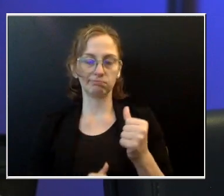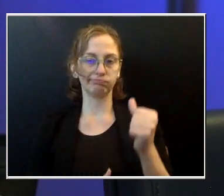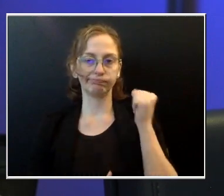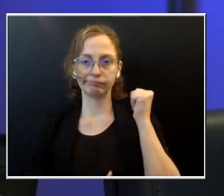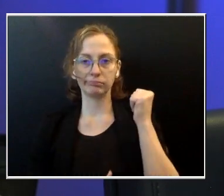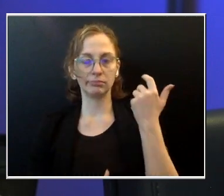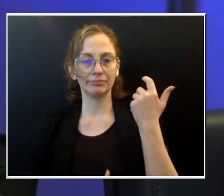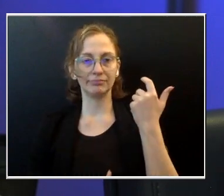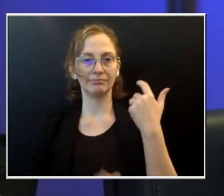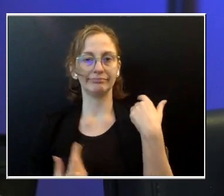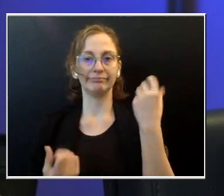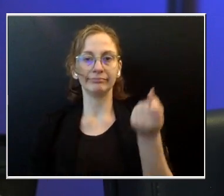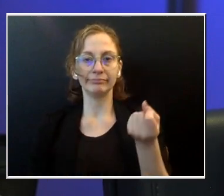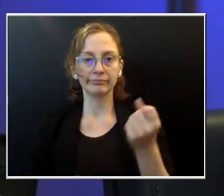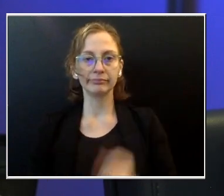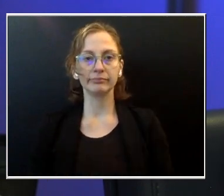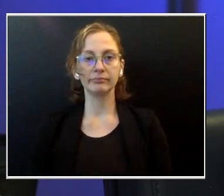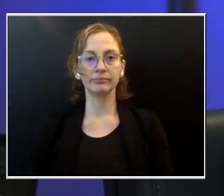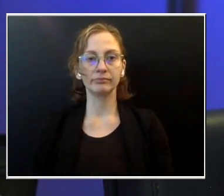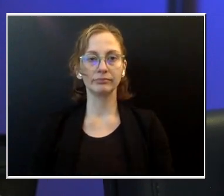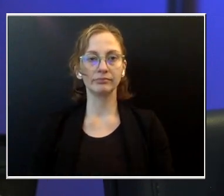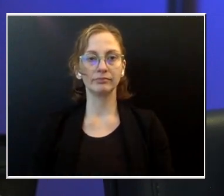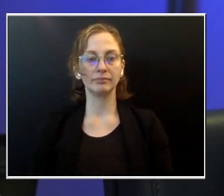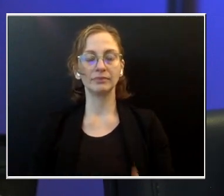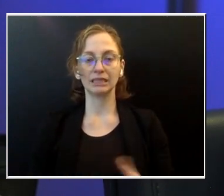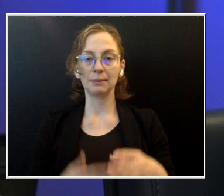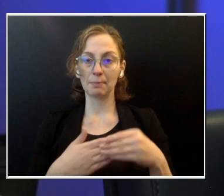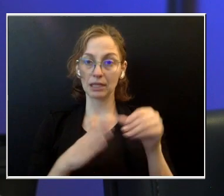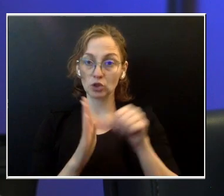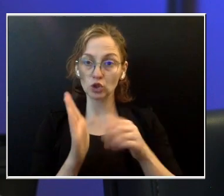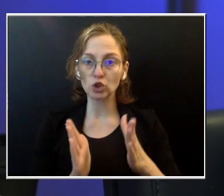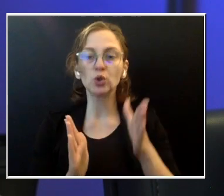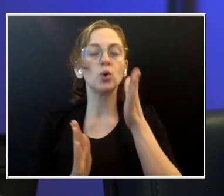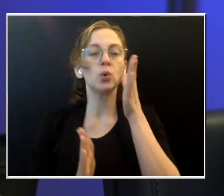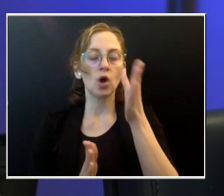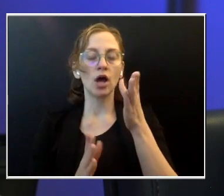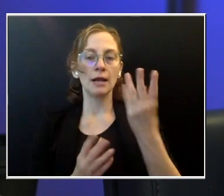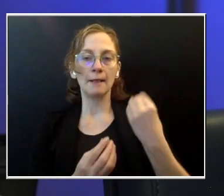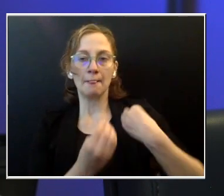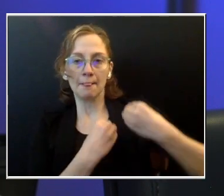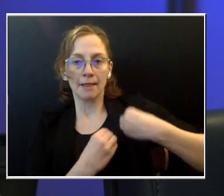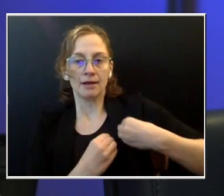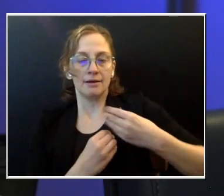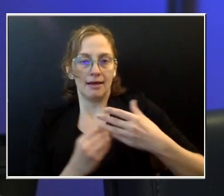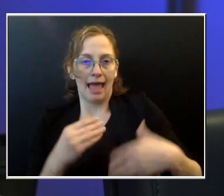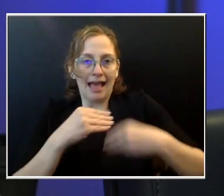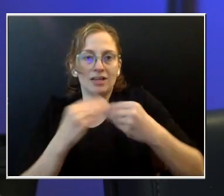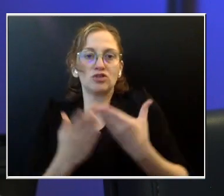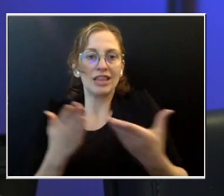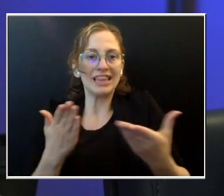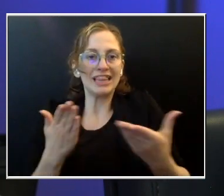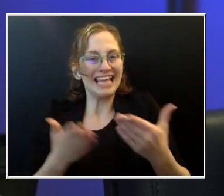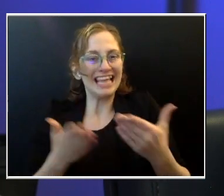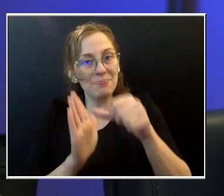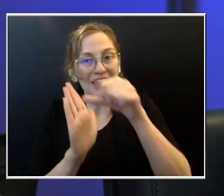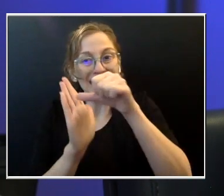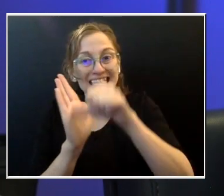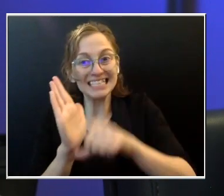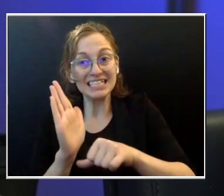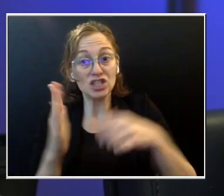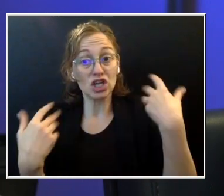D'Souza would even put extra things in to help the incisions heal, and they would just start pulling apart